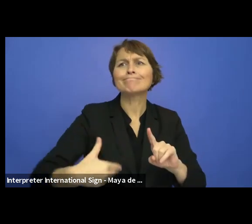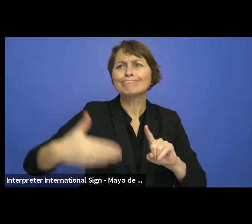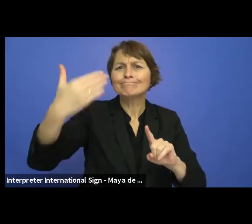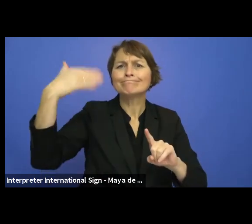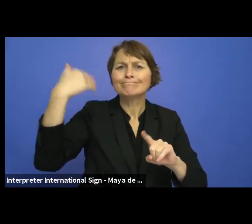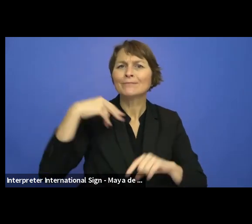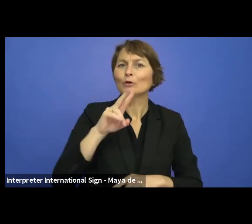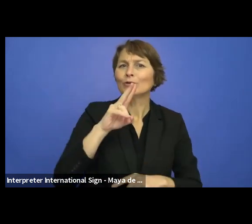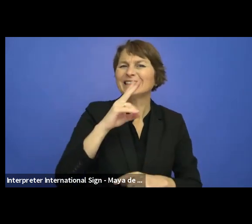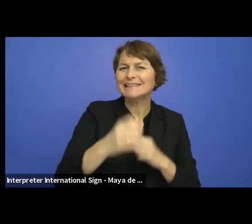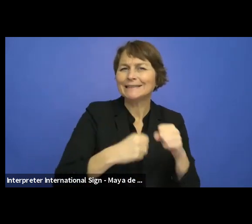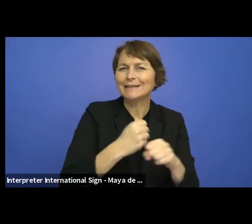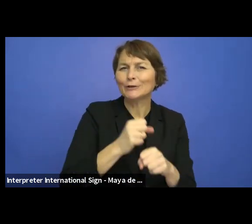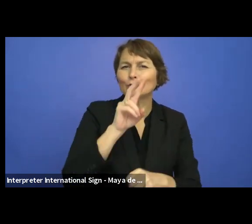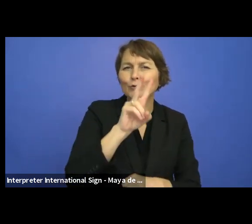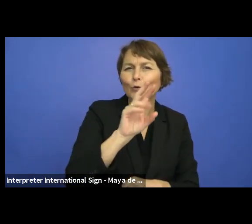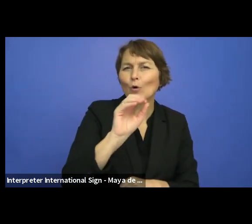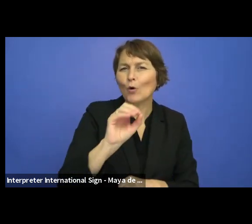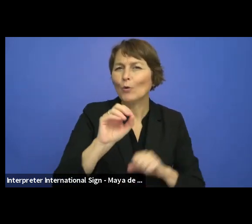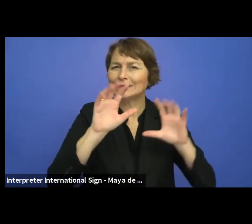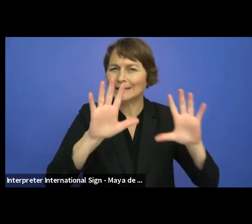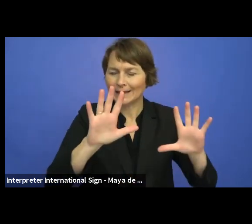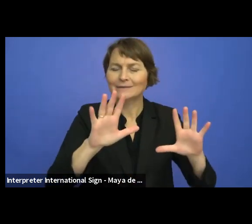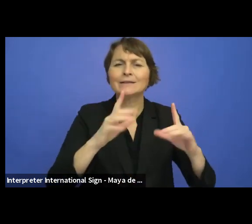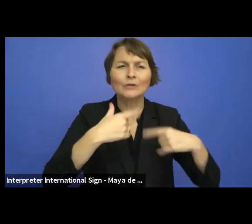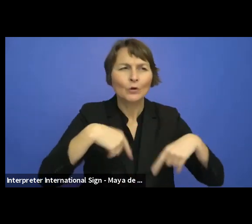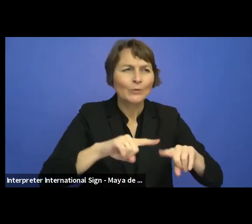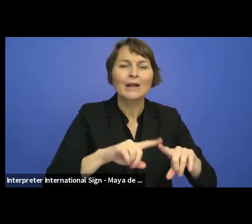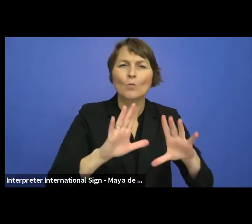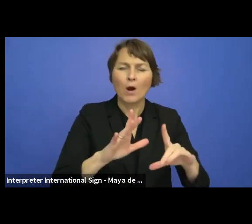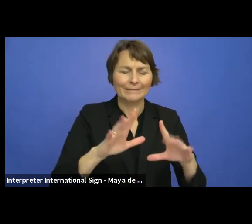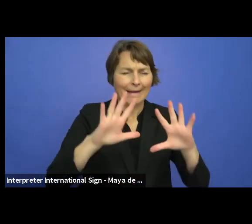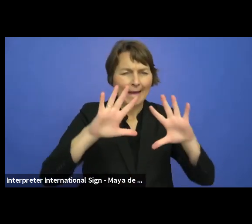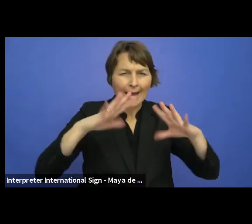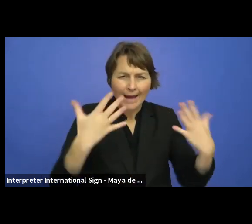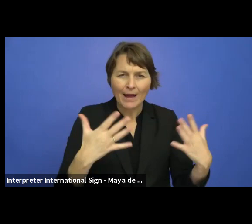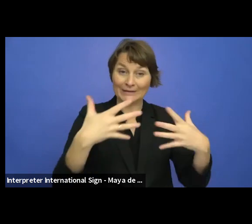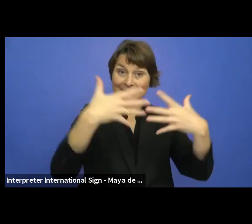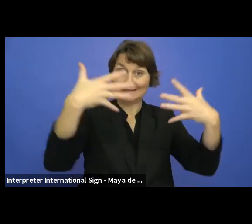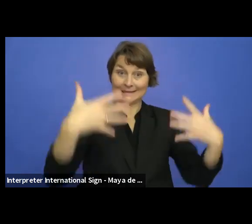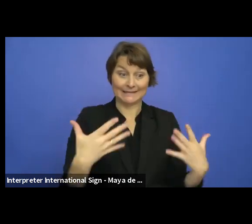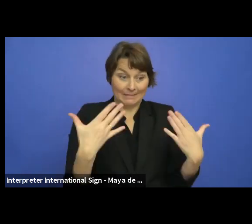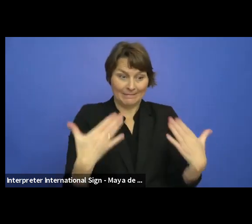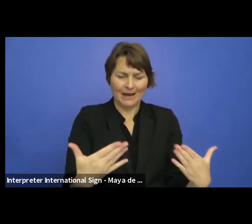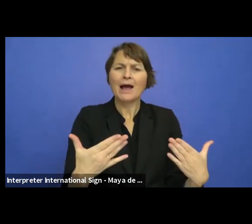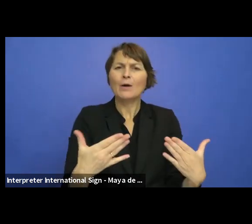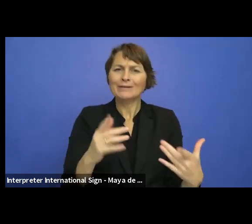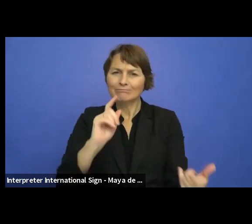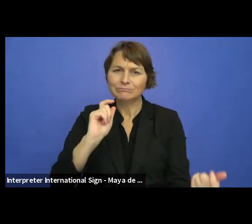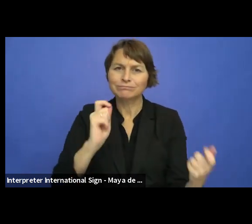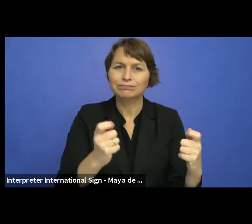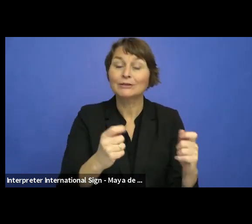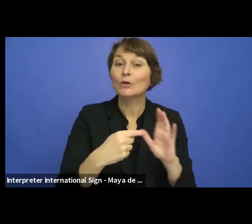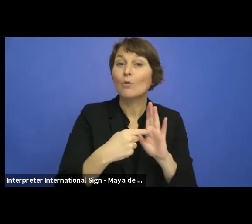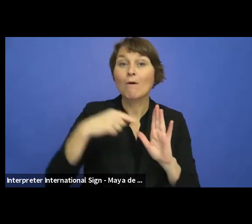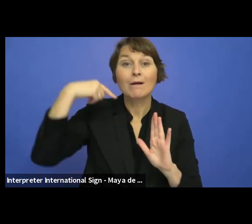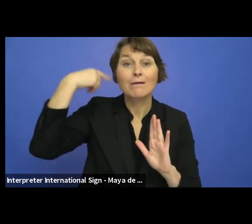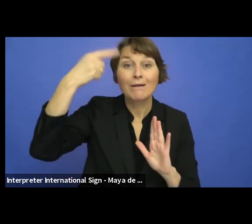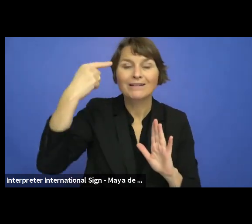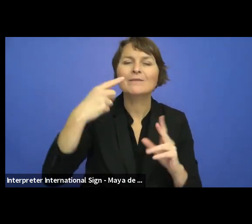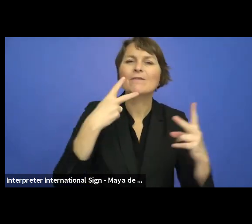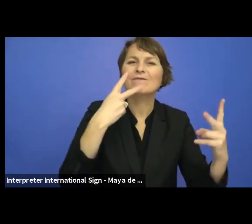that systems approach that we need to work with the system. Modeling London's theatre, music and visual arts sectors early in